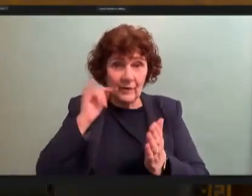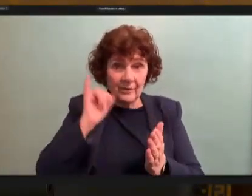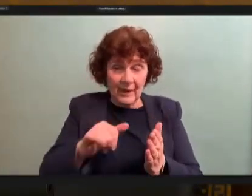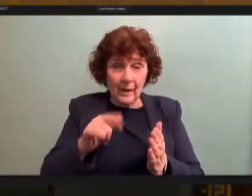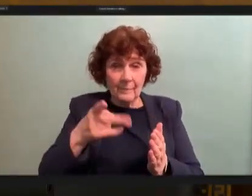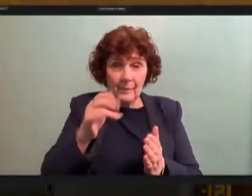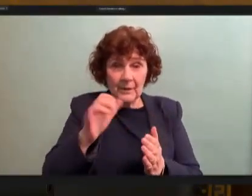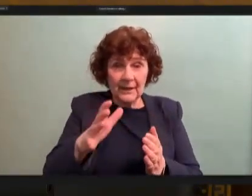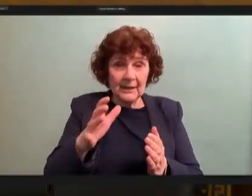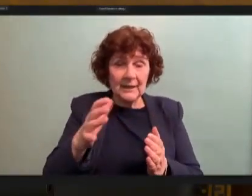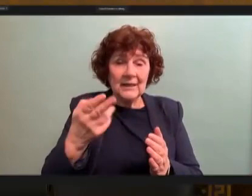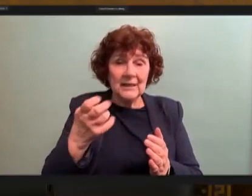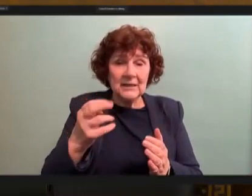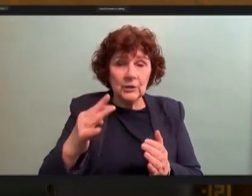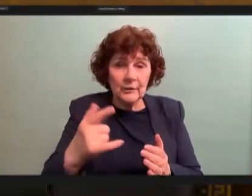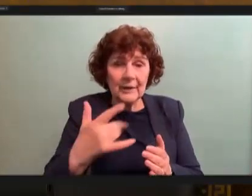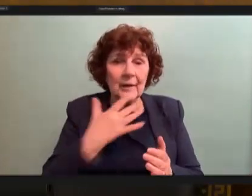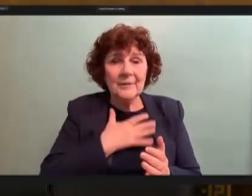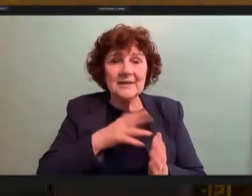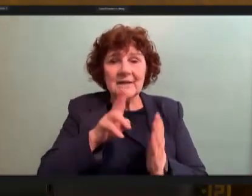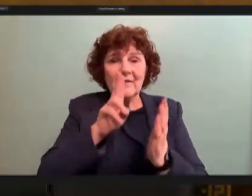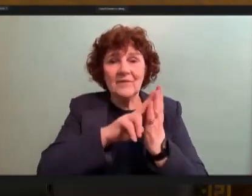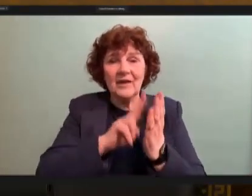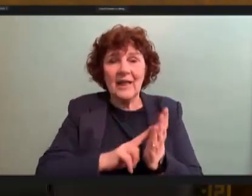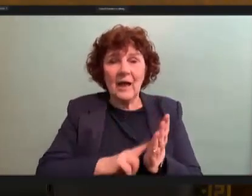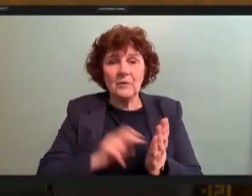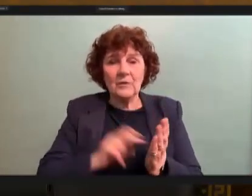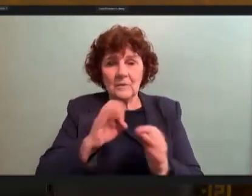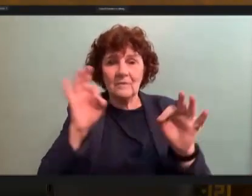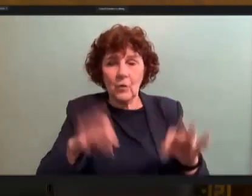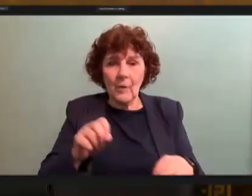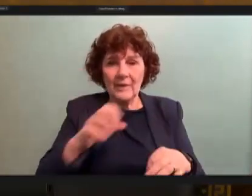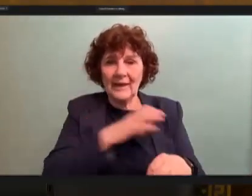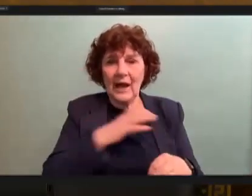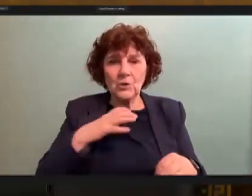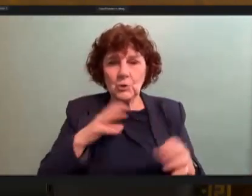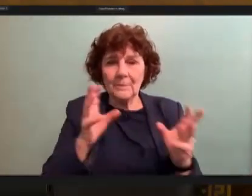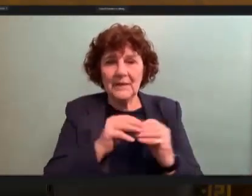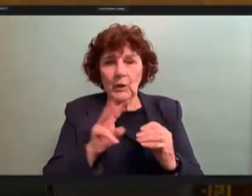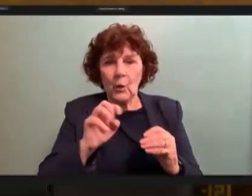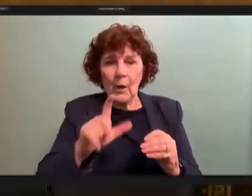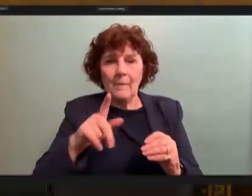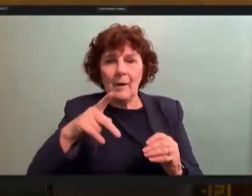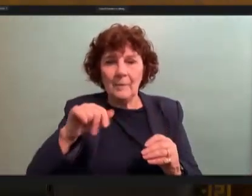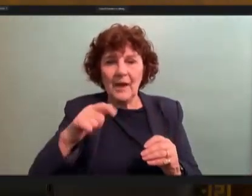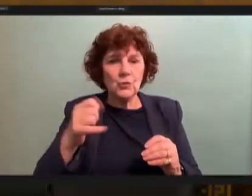out the sign-up form on the council meeting webpage. You may also call the clerk's office at